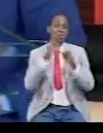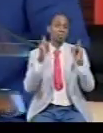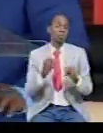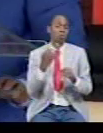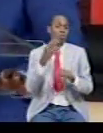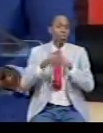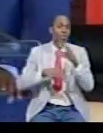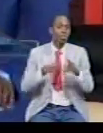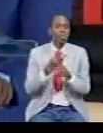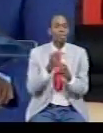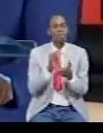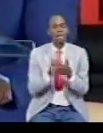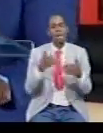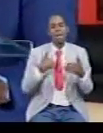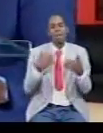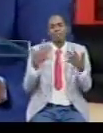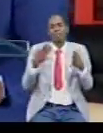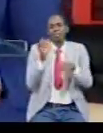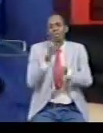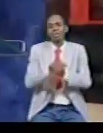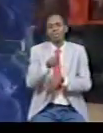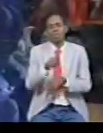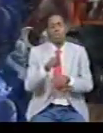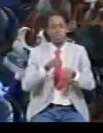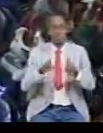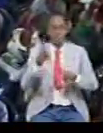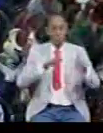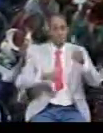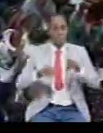you. Satan will not conquer me.